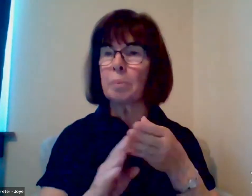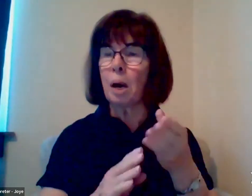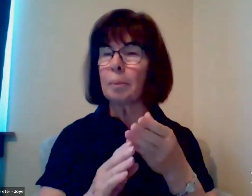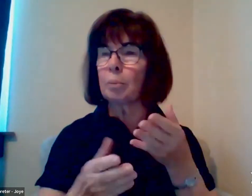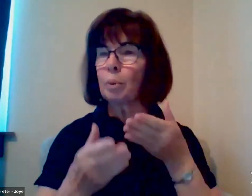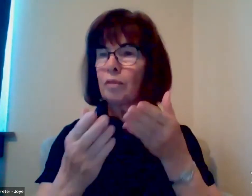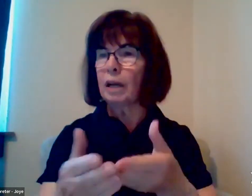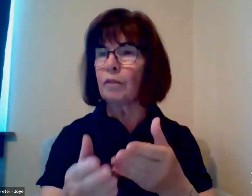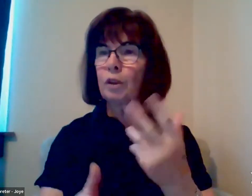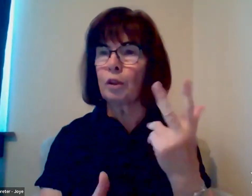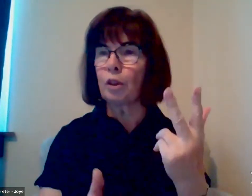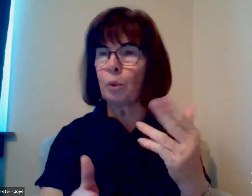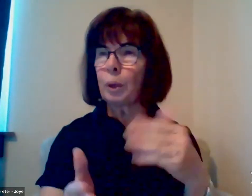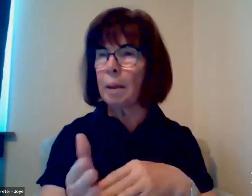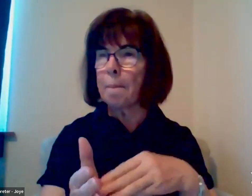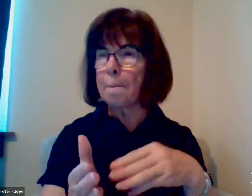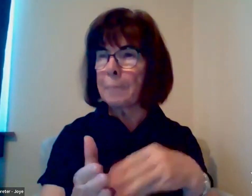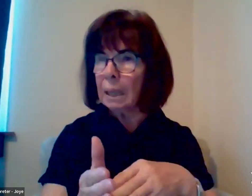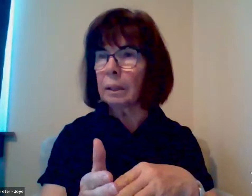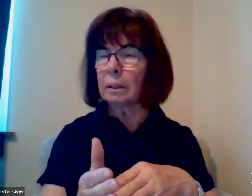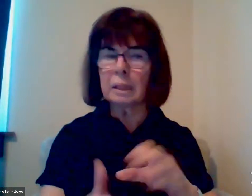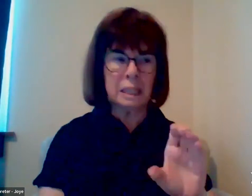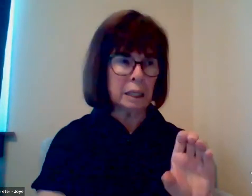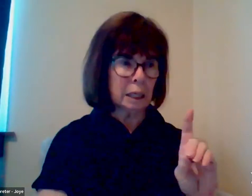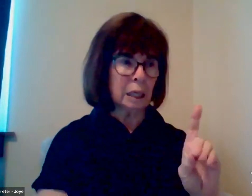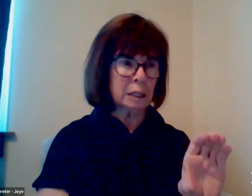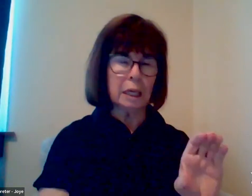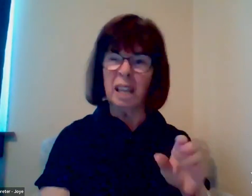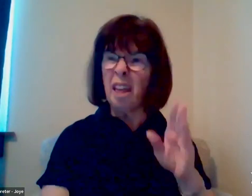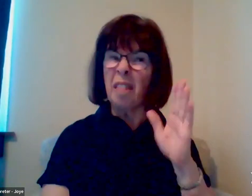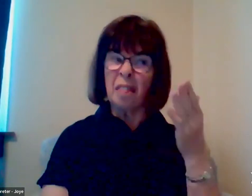the CDC $3 billion?